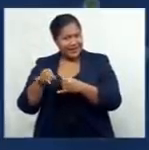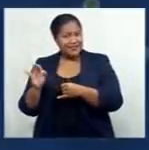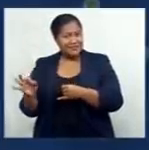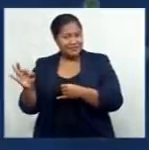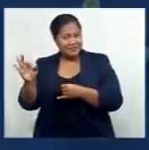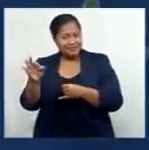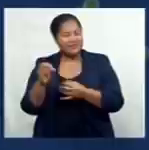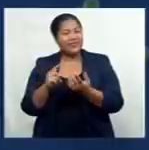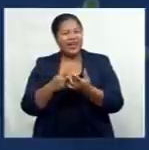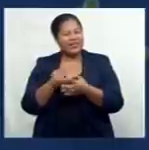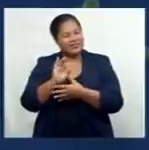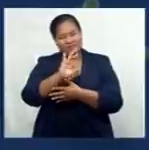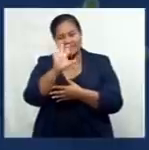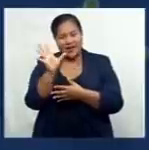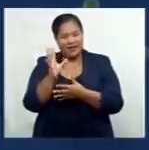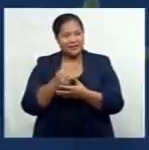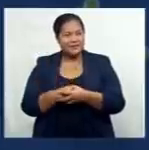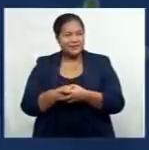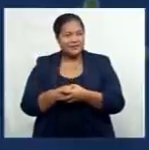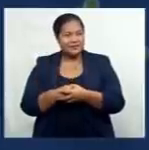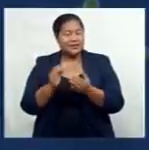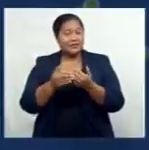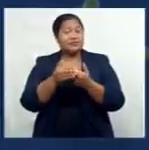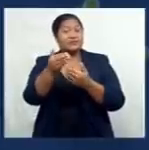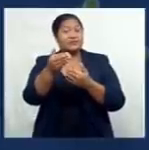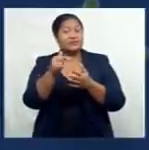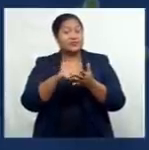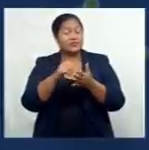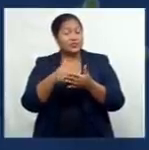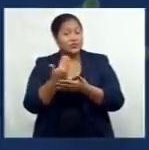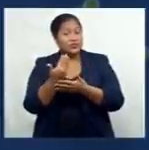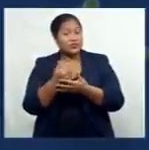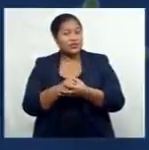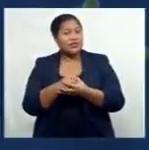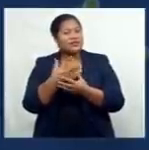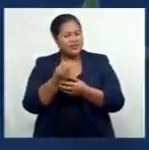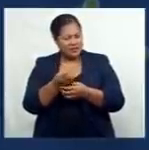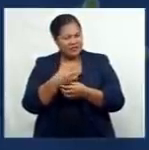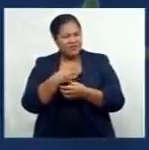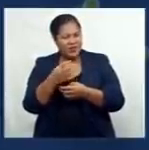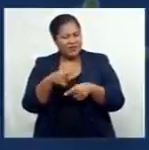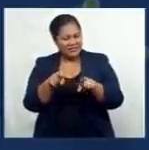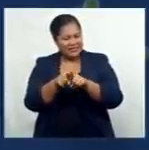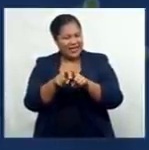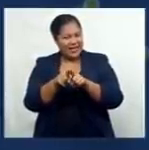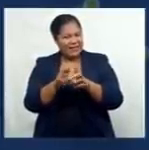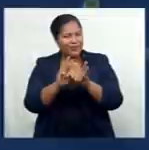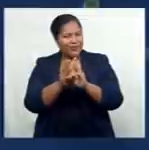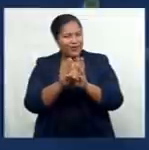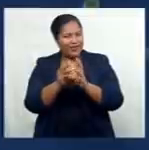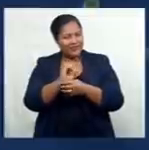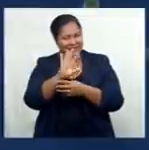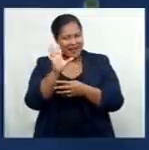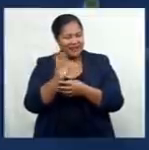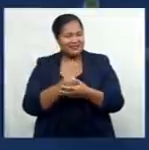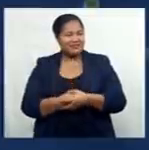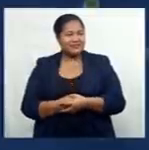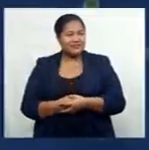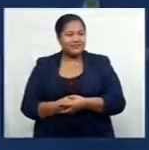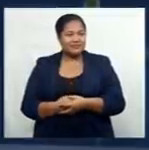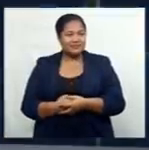Elsewhere, mainly fine. Looking further ahead to Tuesday, expect much of the similar fine conditions.